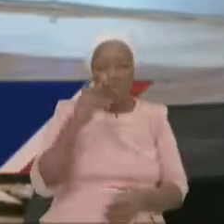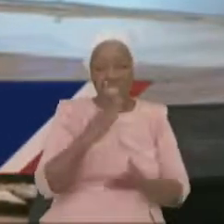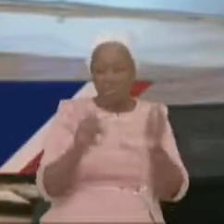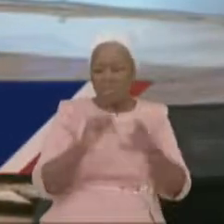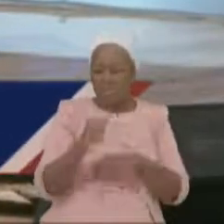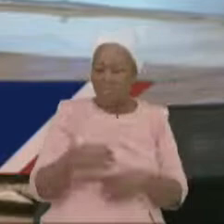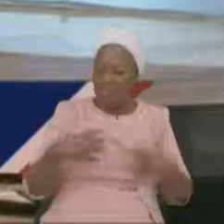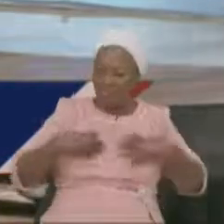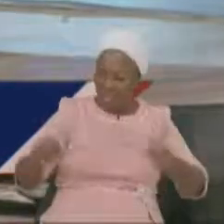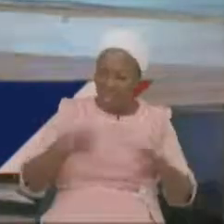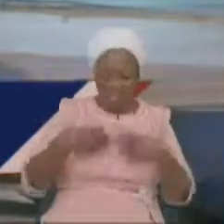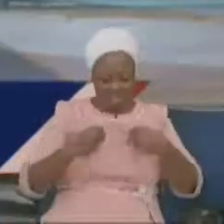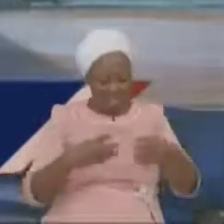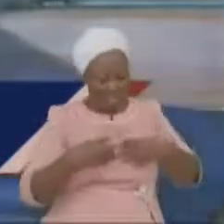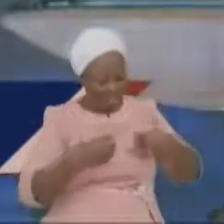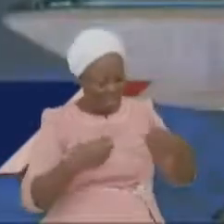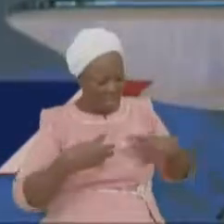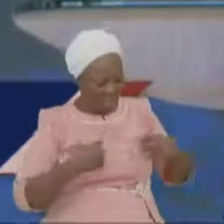healing,